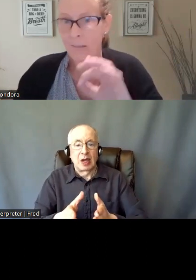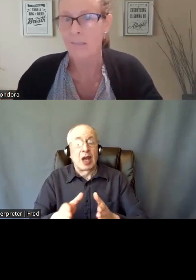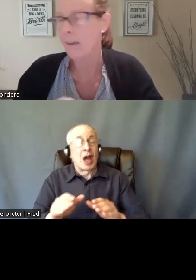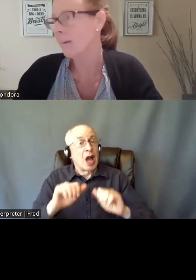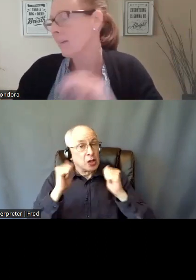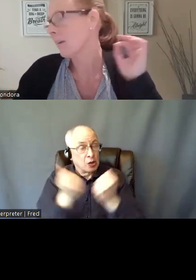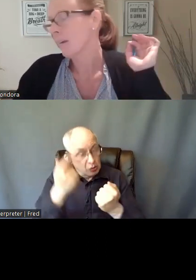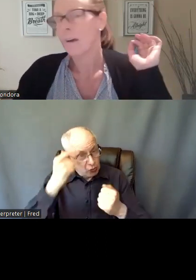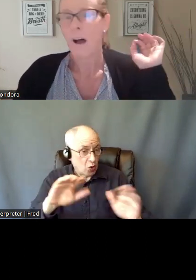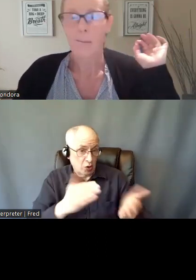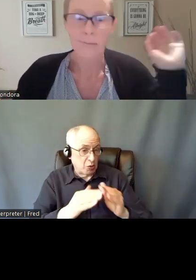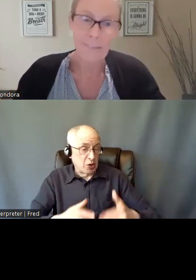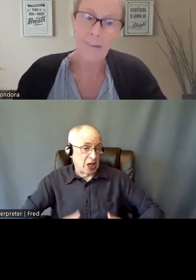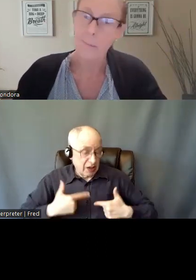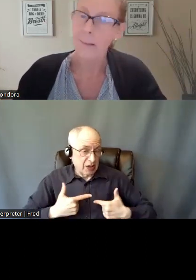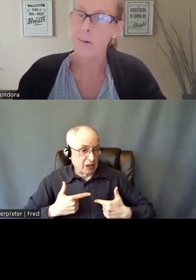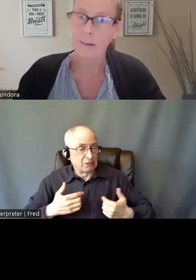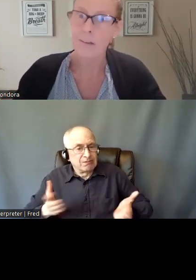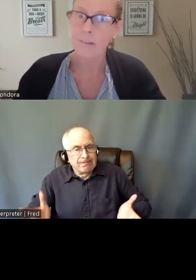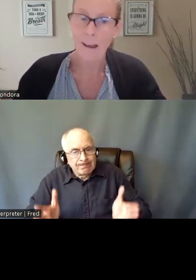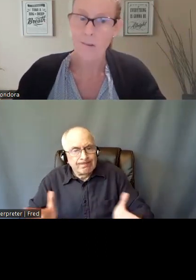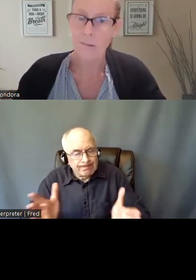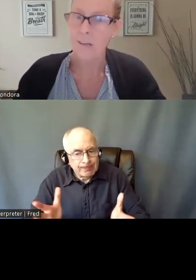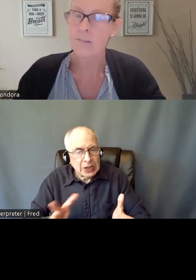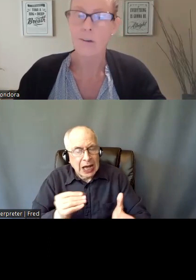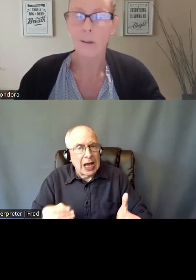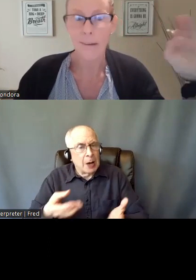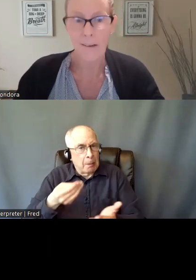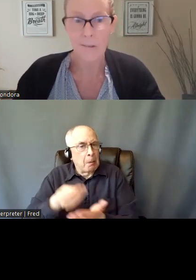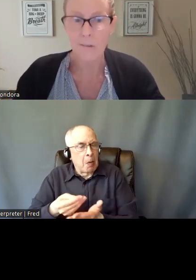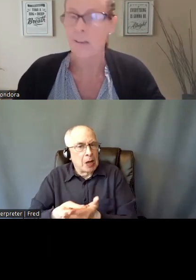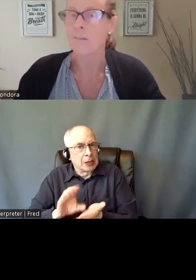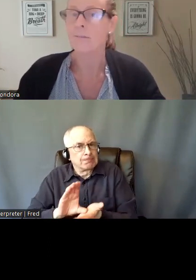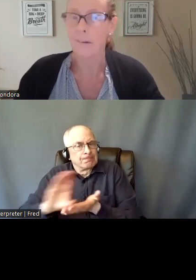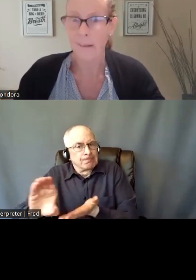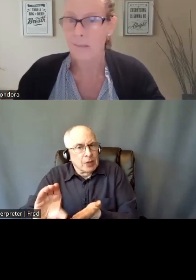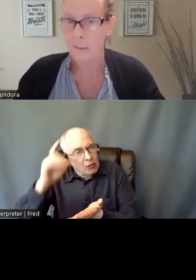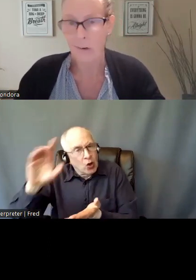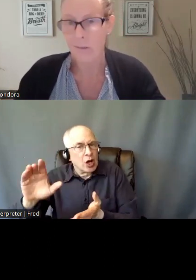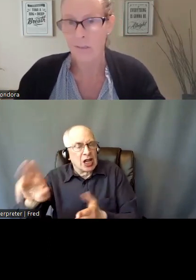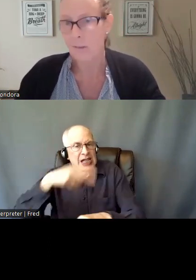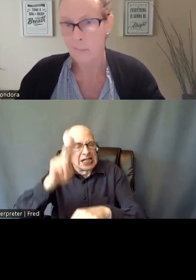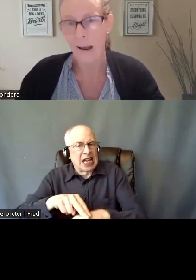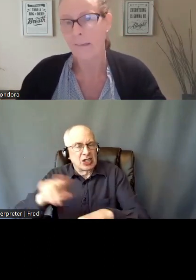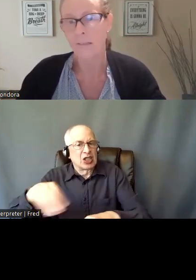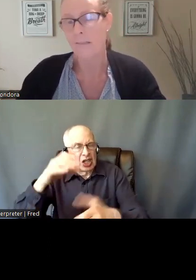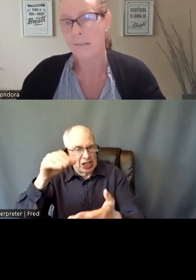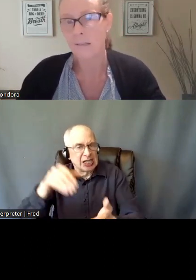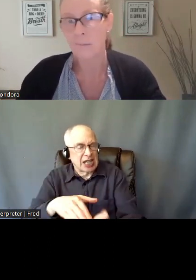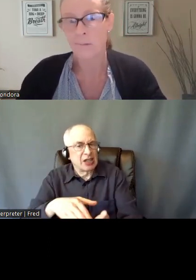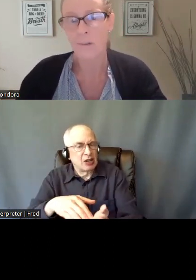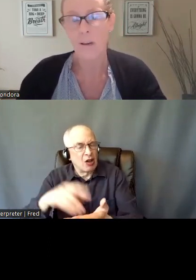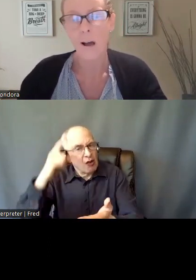encouraging this and funding a really critical national center called the National Center for Advancing Person-Centered Practices